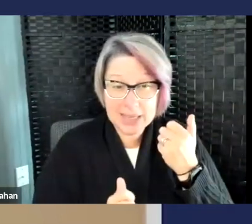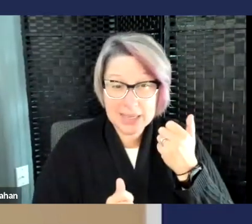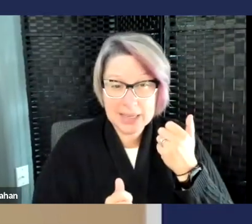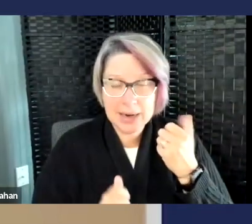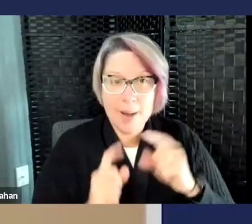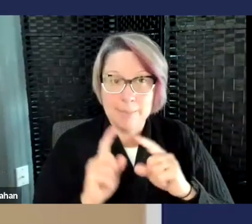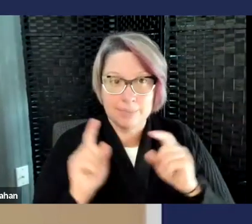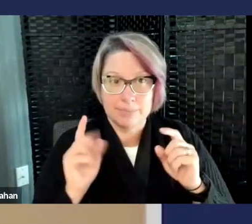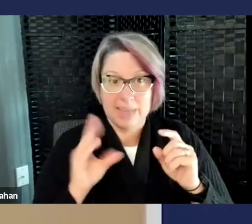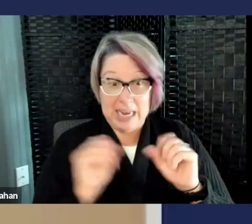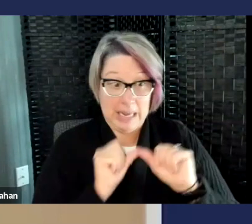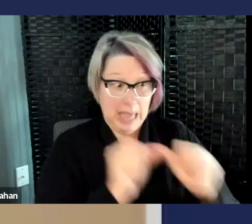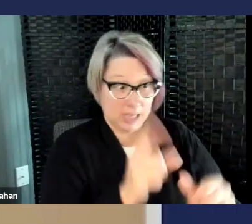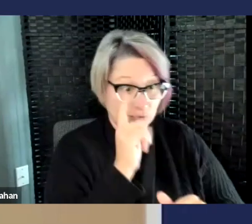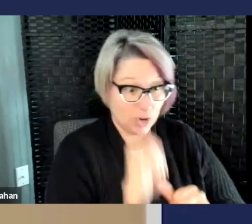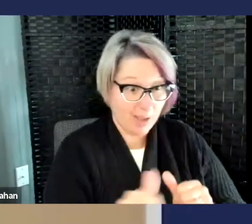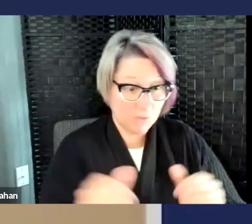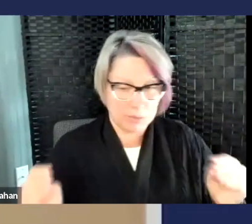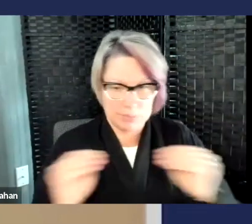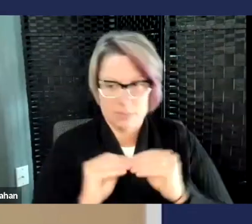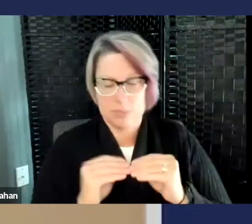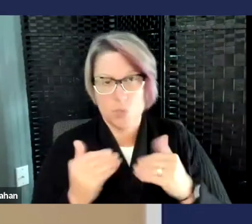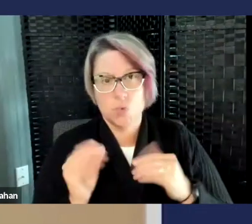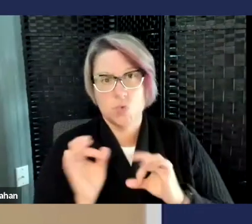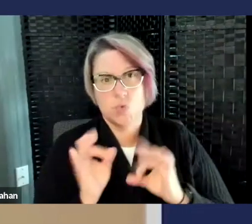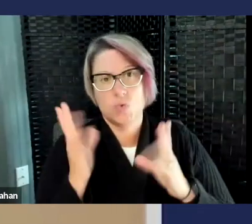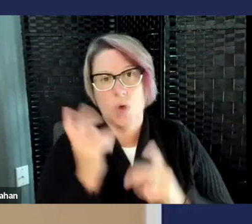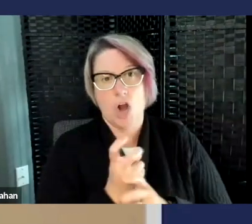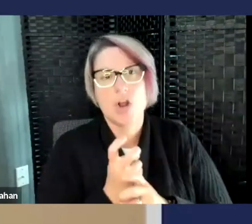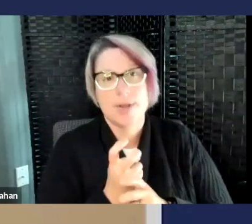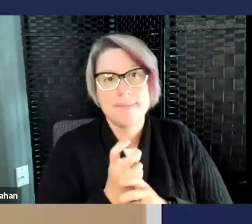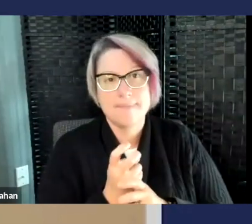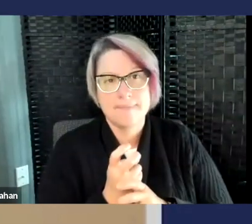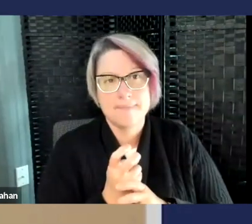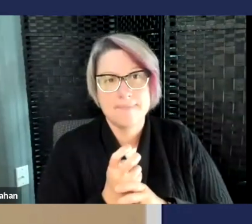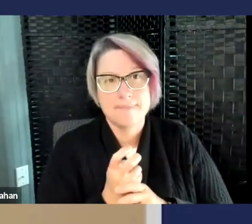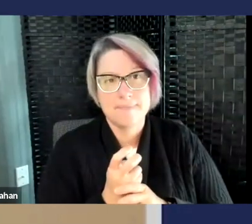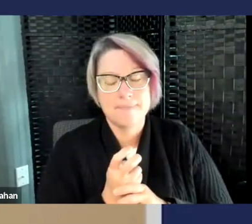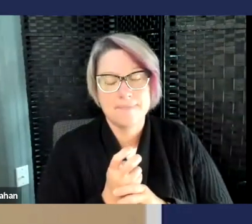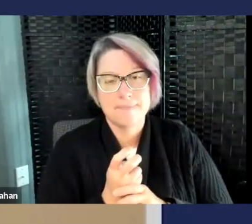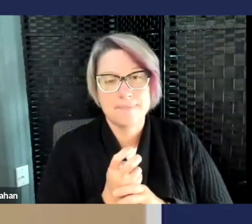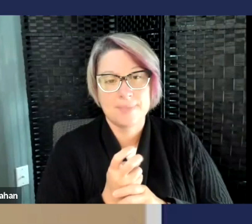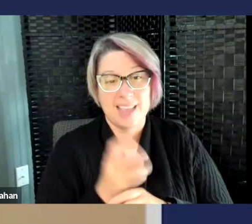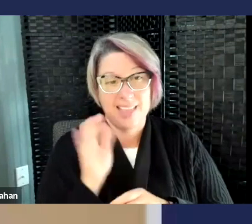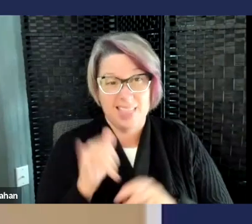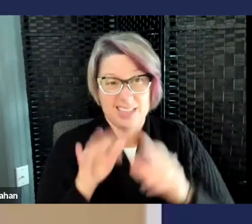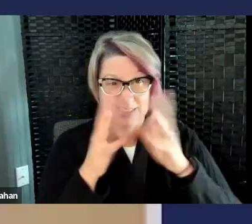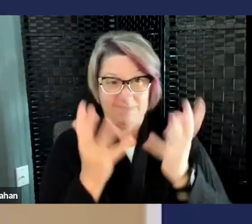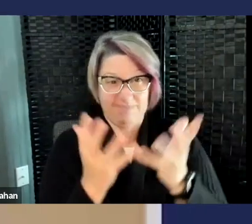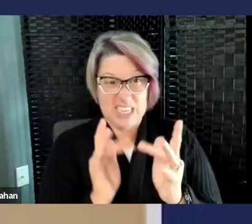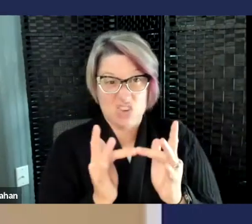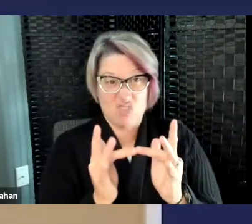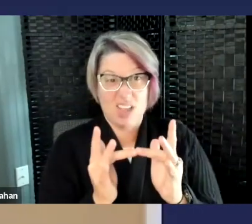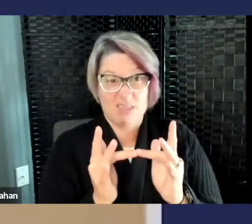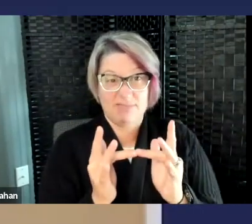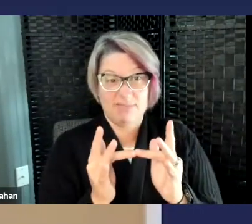Put those together, and it can be really hard. Okay. And that's the world of the internet now. Okay. So what you